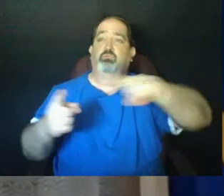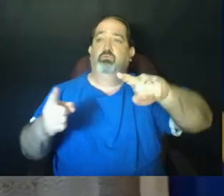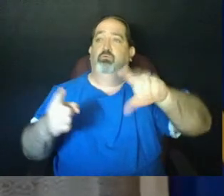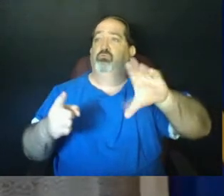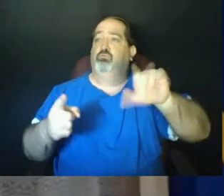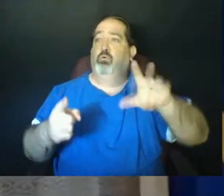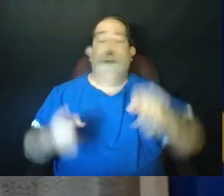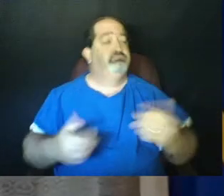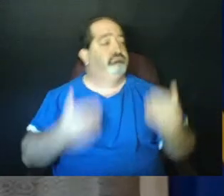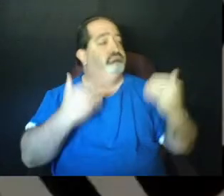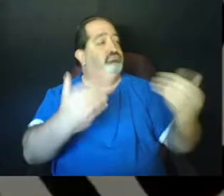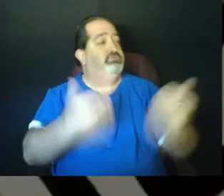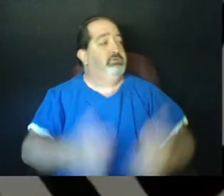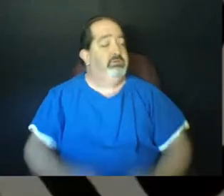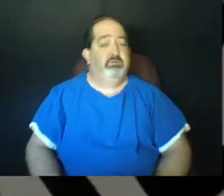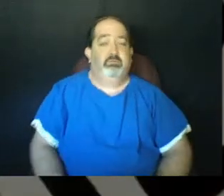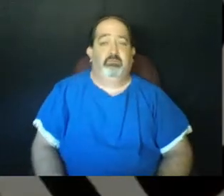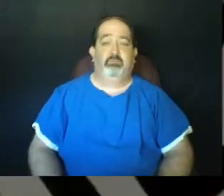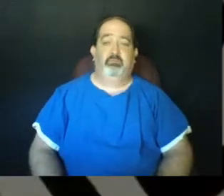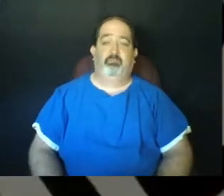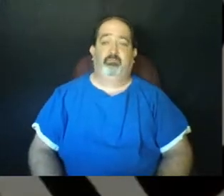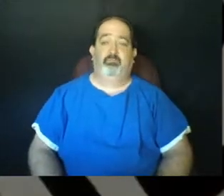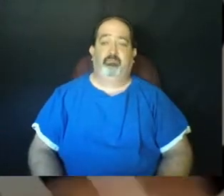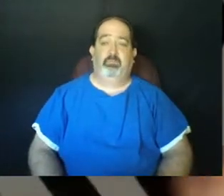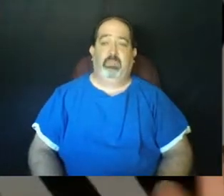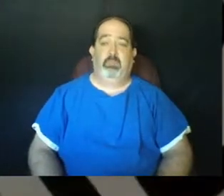Let him proceed.